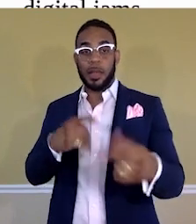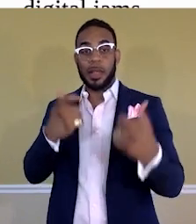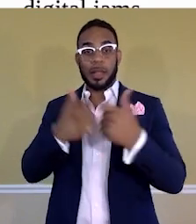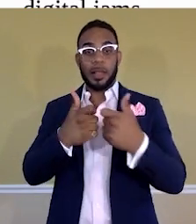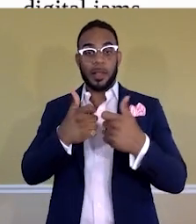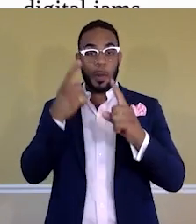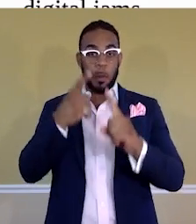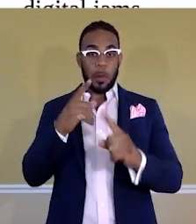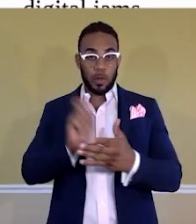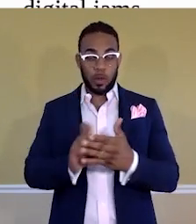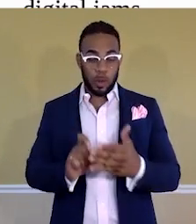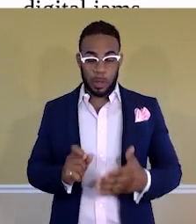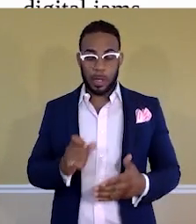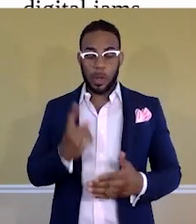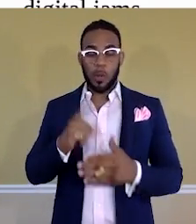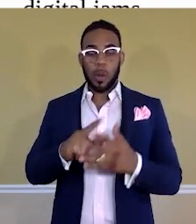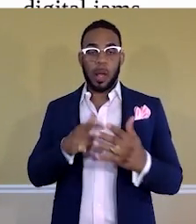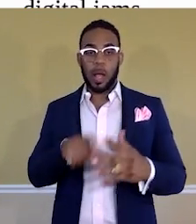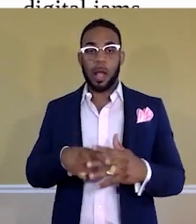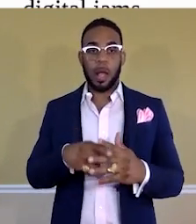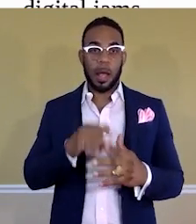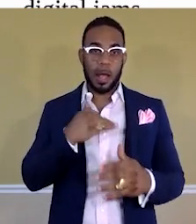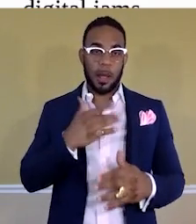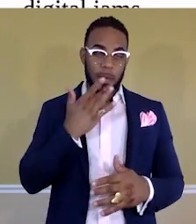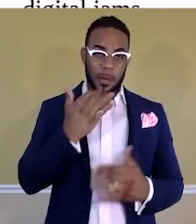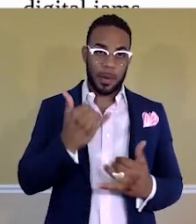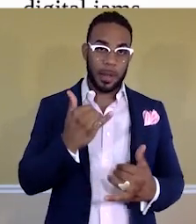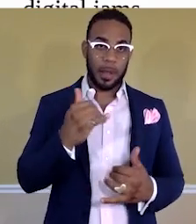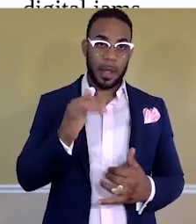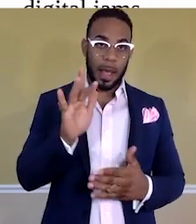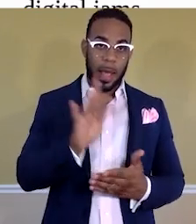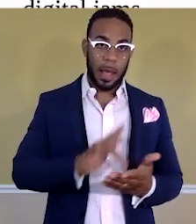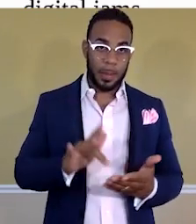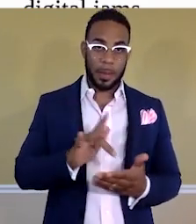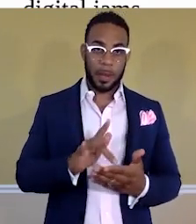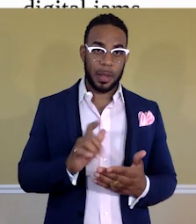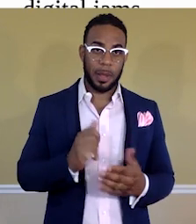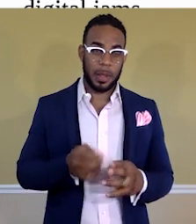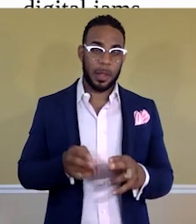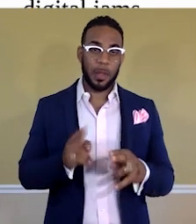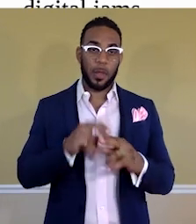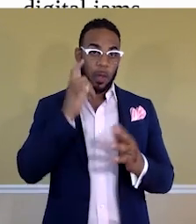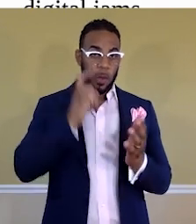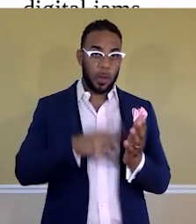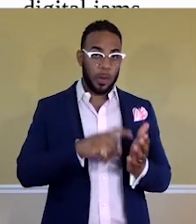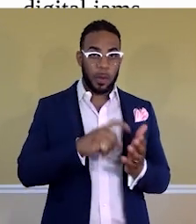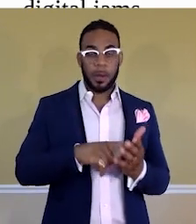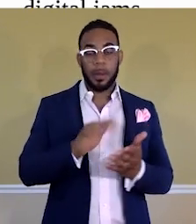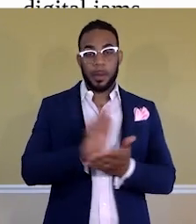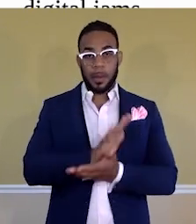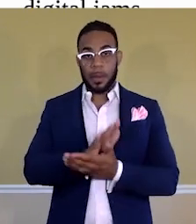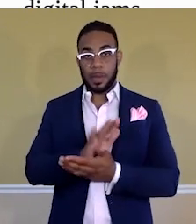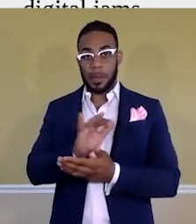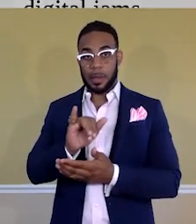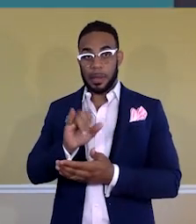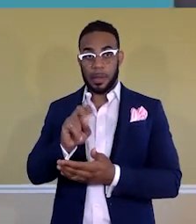bullet journals. The ones that are starred are some of my favorite right now on the iPad. That includes Notability, Paper, and